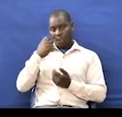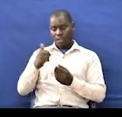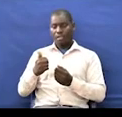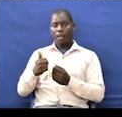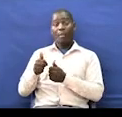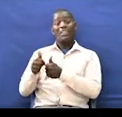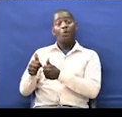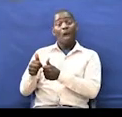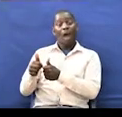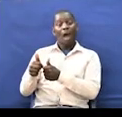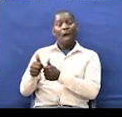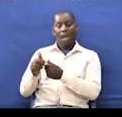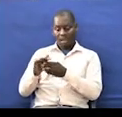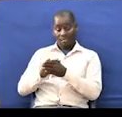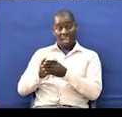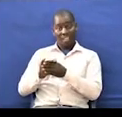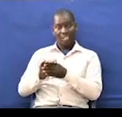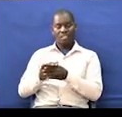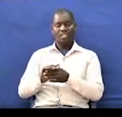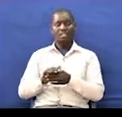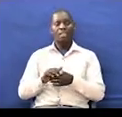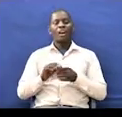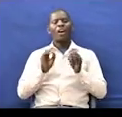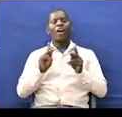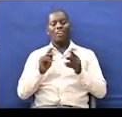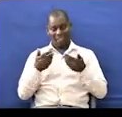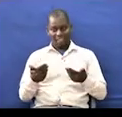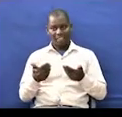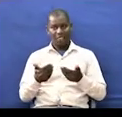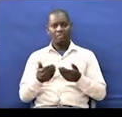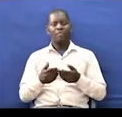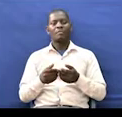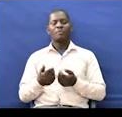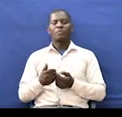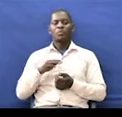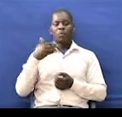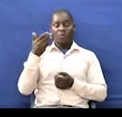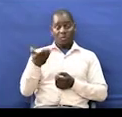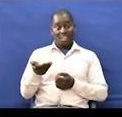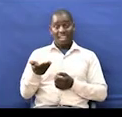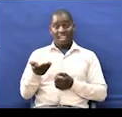these masses. So we can now clearly have this, that